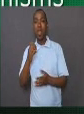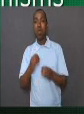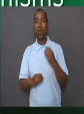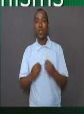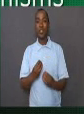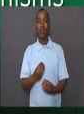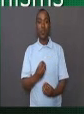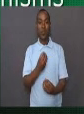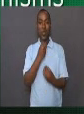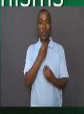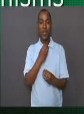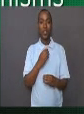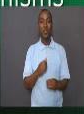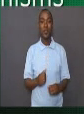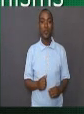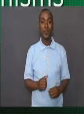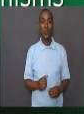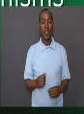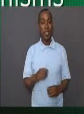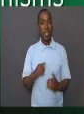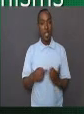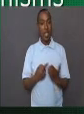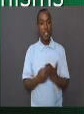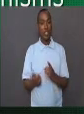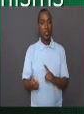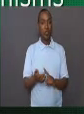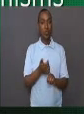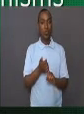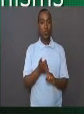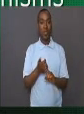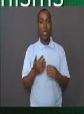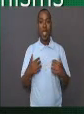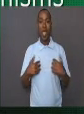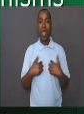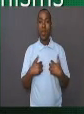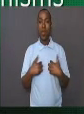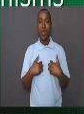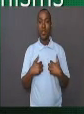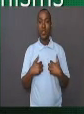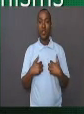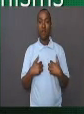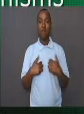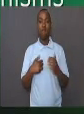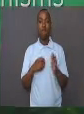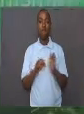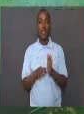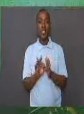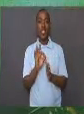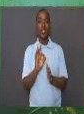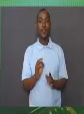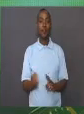organisms. This includes all animals as well as fungi.